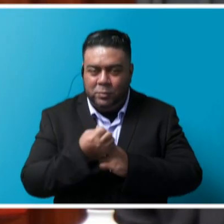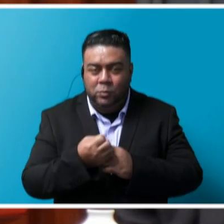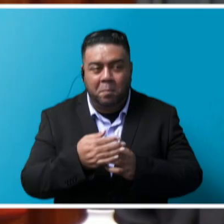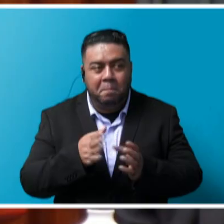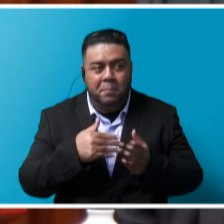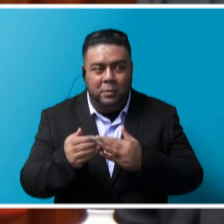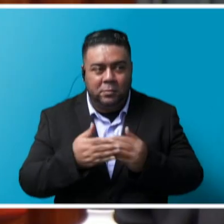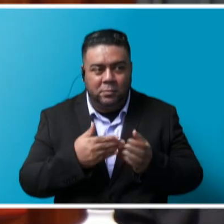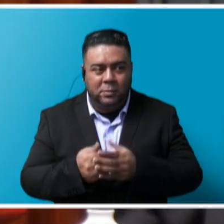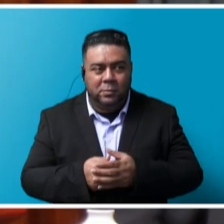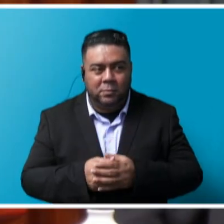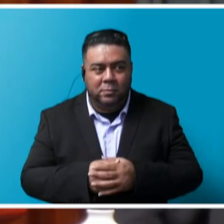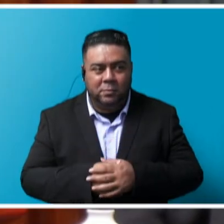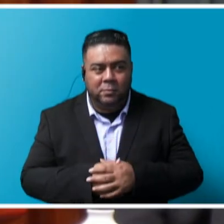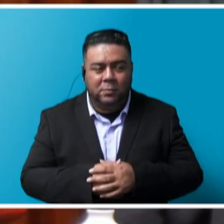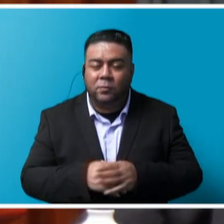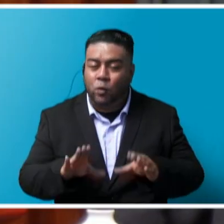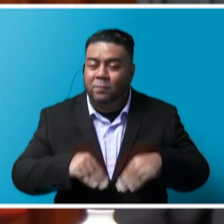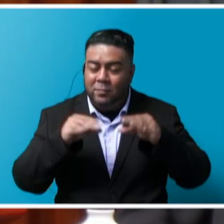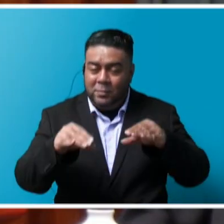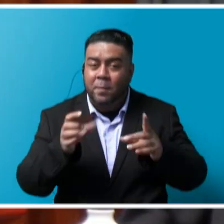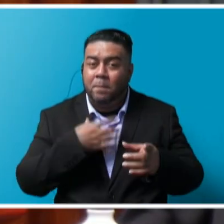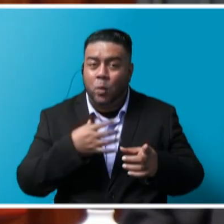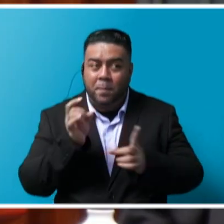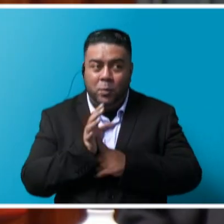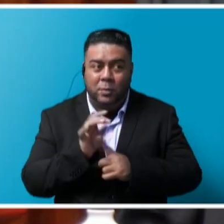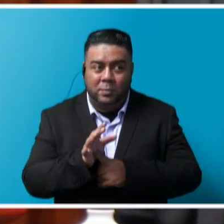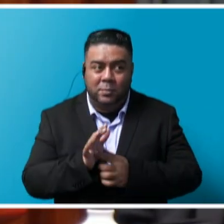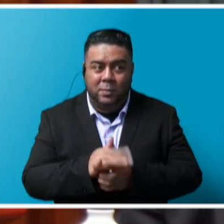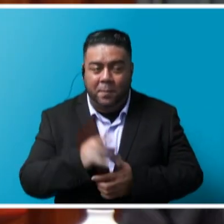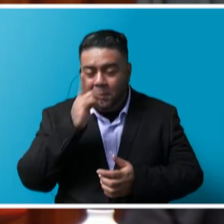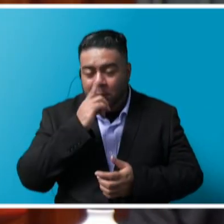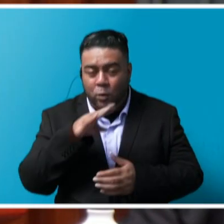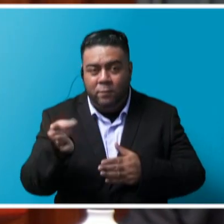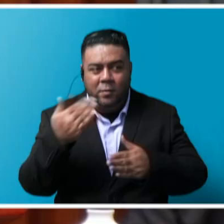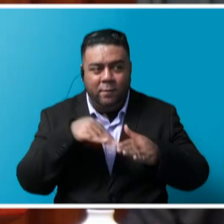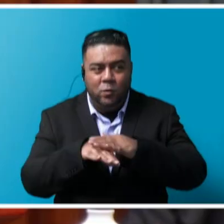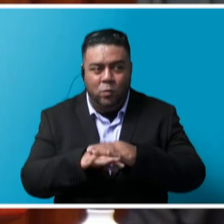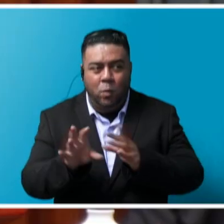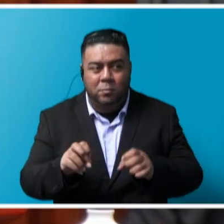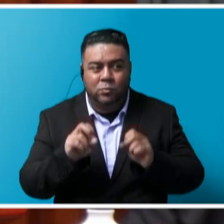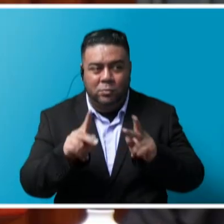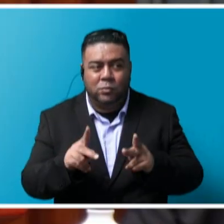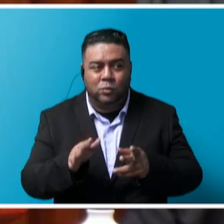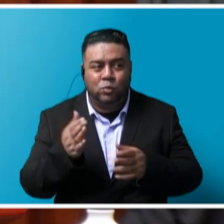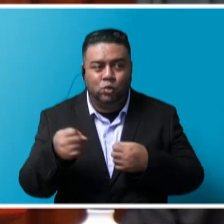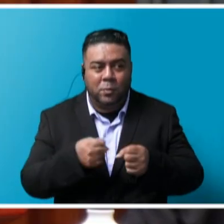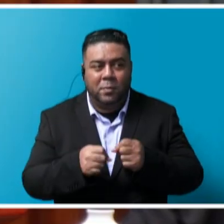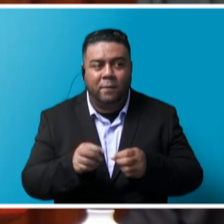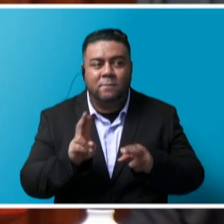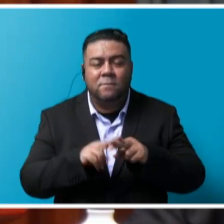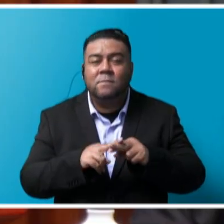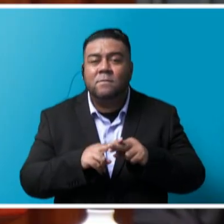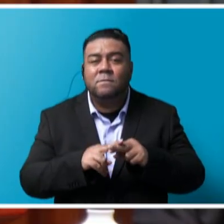for investment, and more importantly, it will give people of Navo the opportunity to shape the future of their own